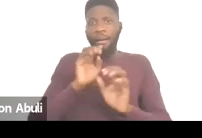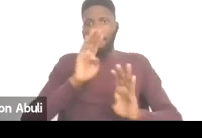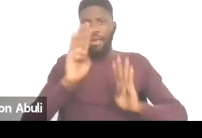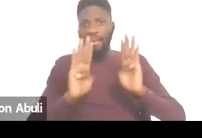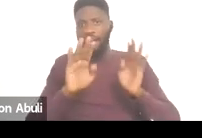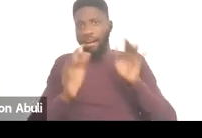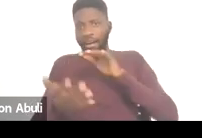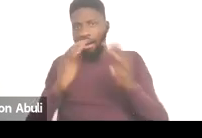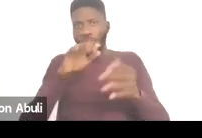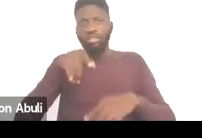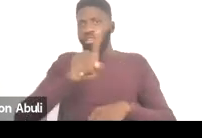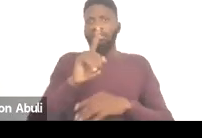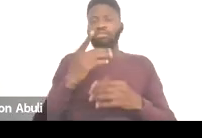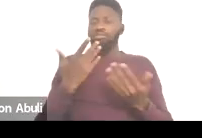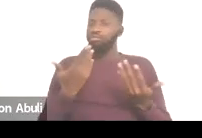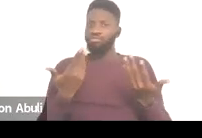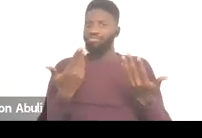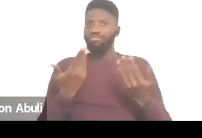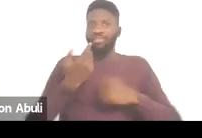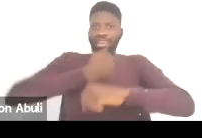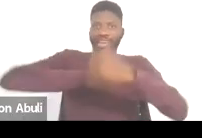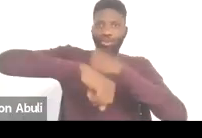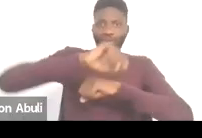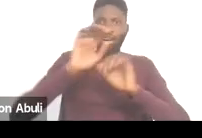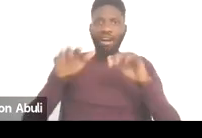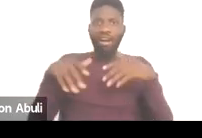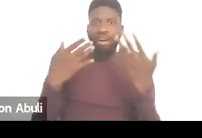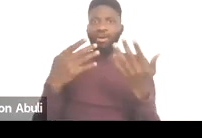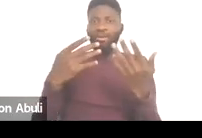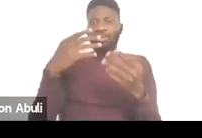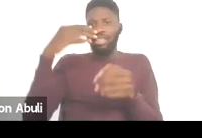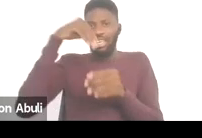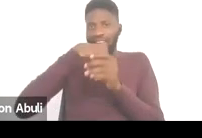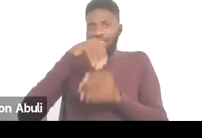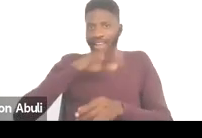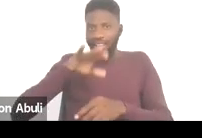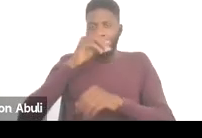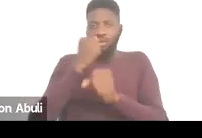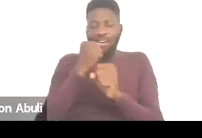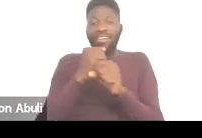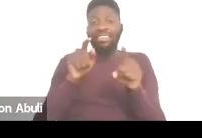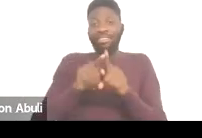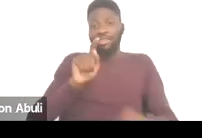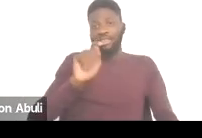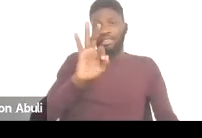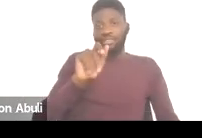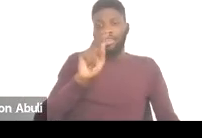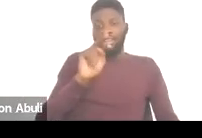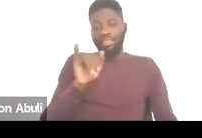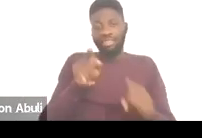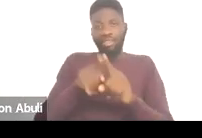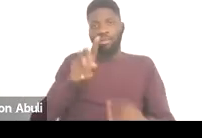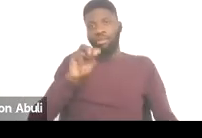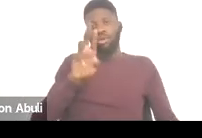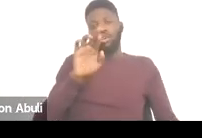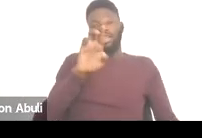carry yourself at work? How do you interact, as Tiffany and Marina asked? How do you relate with your colleagues